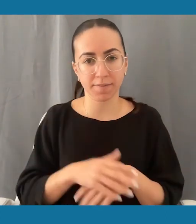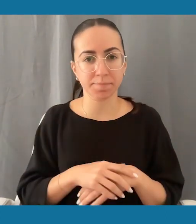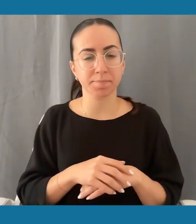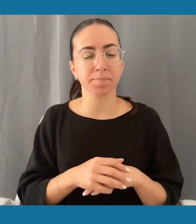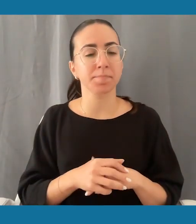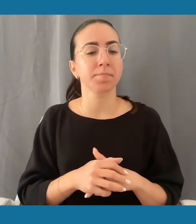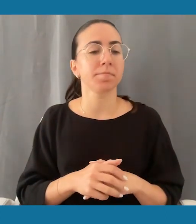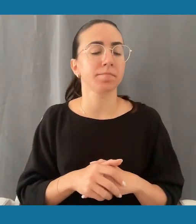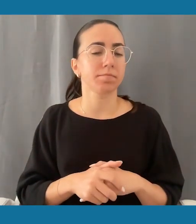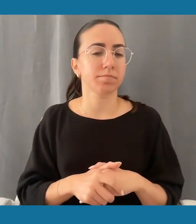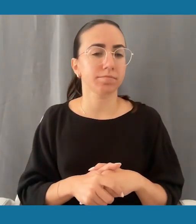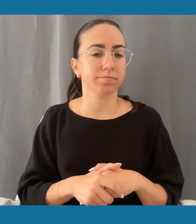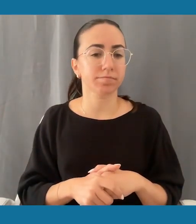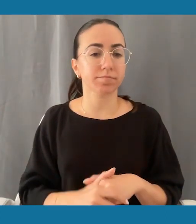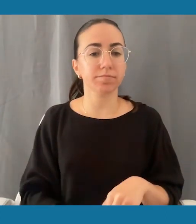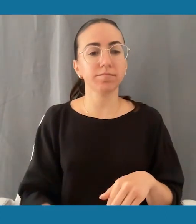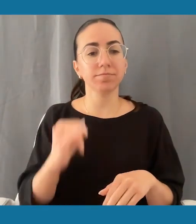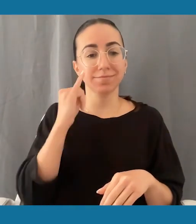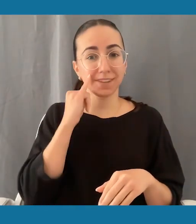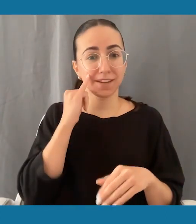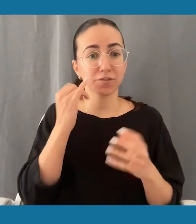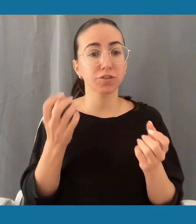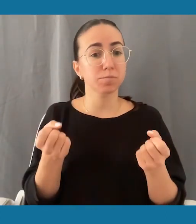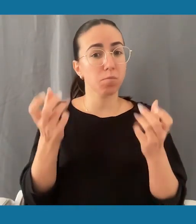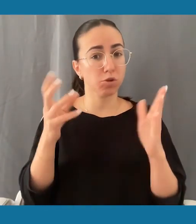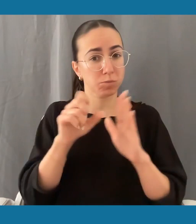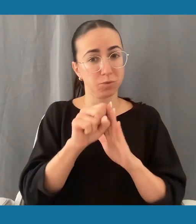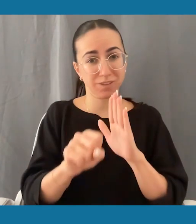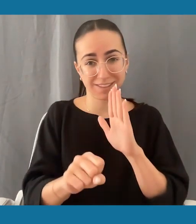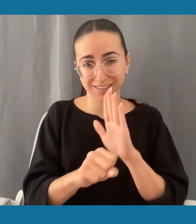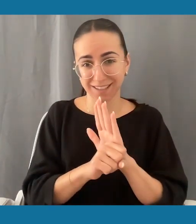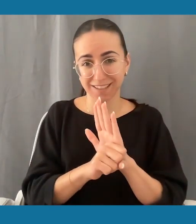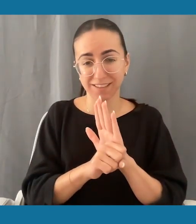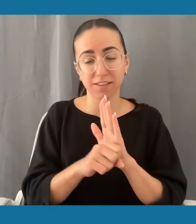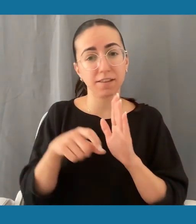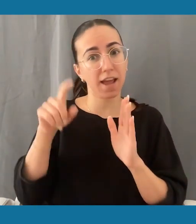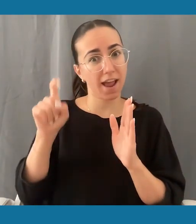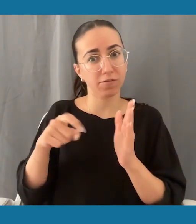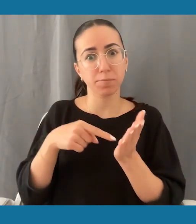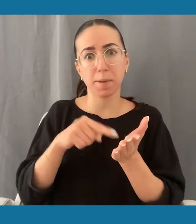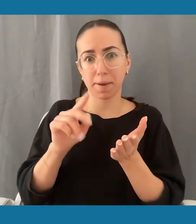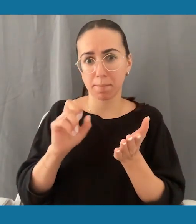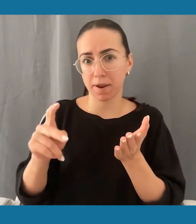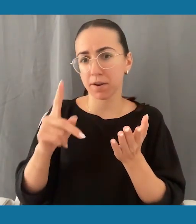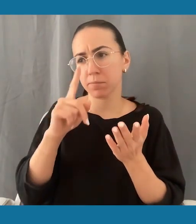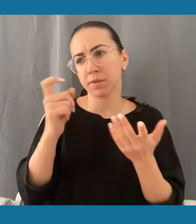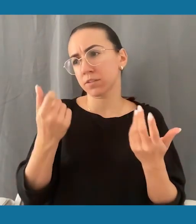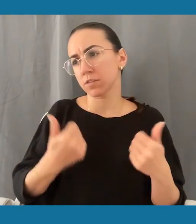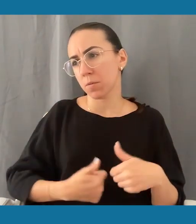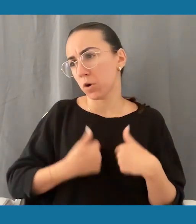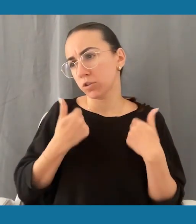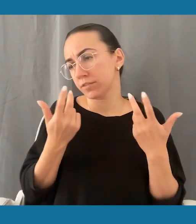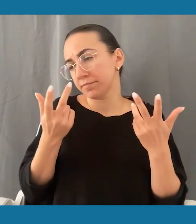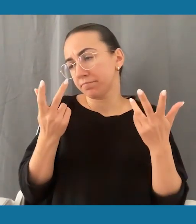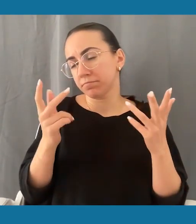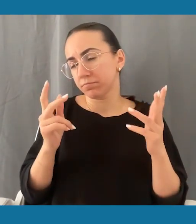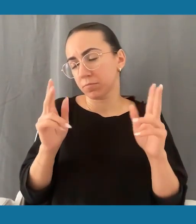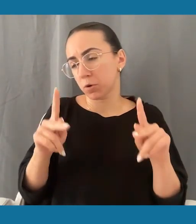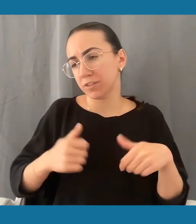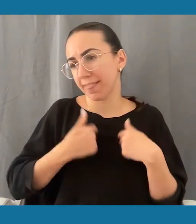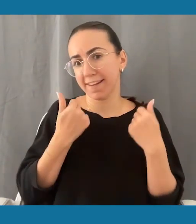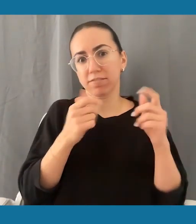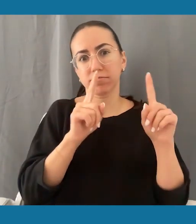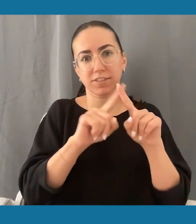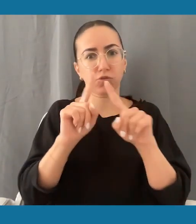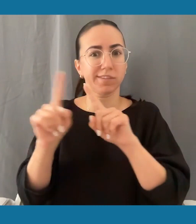addition, if there are multiple states that have to be paid back because the individual has moved throughout his or her lifetime,